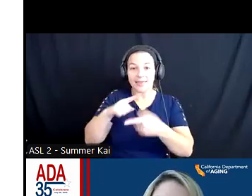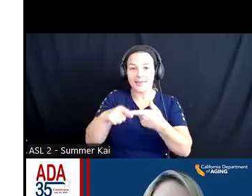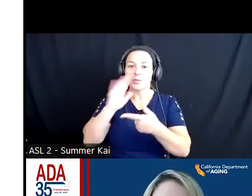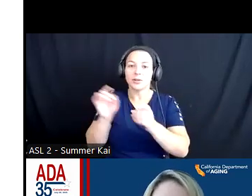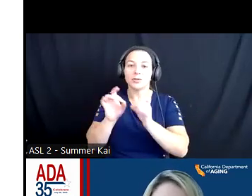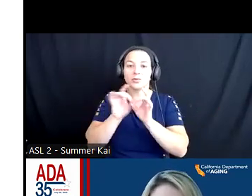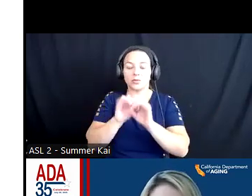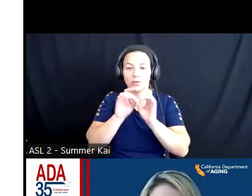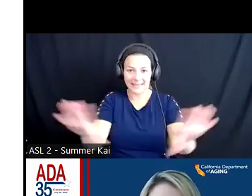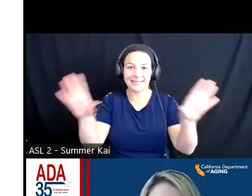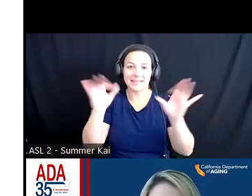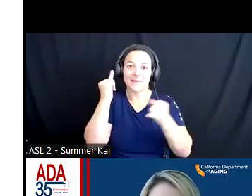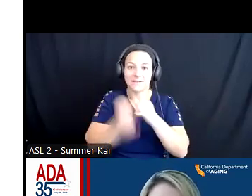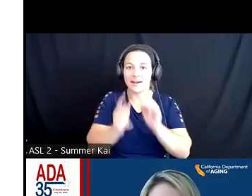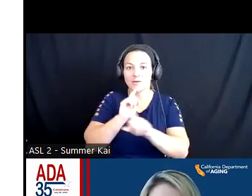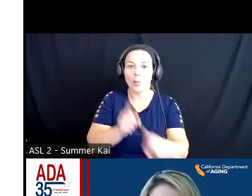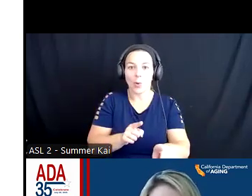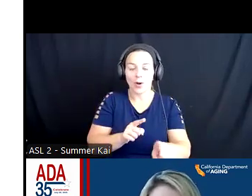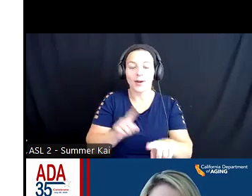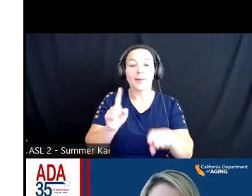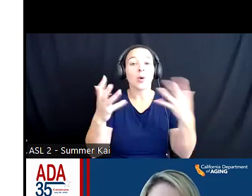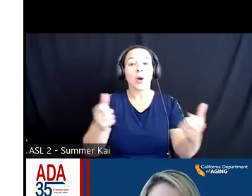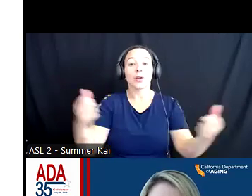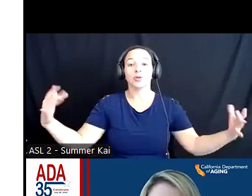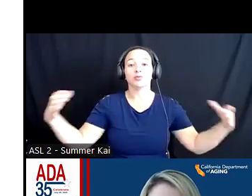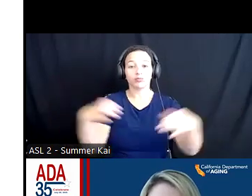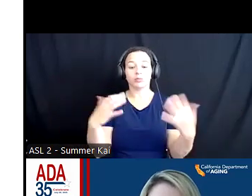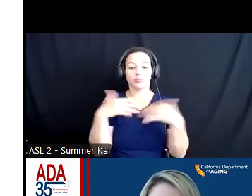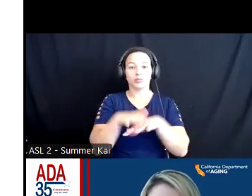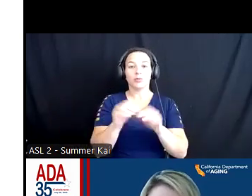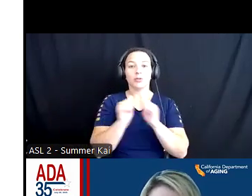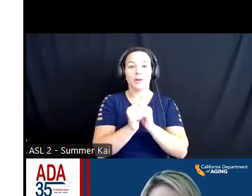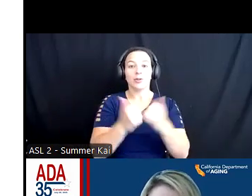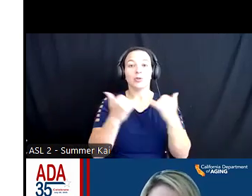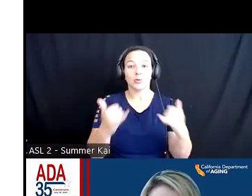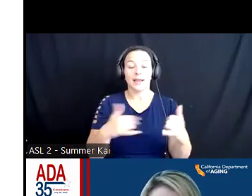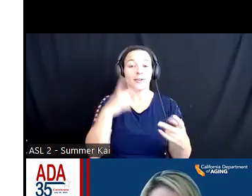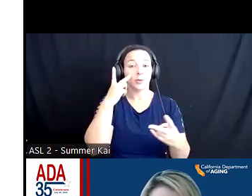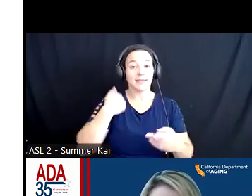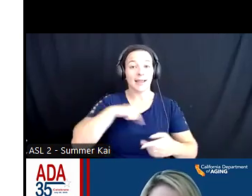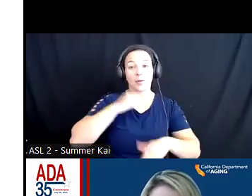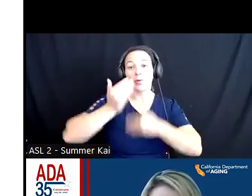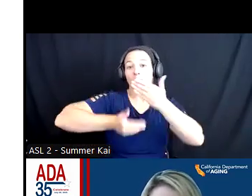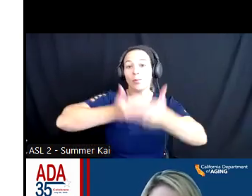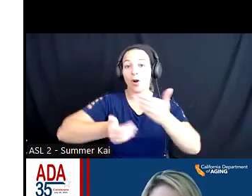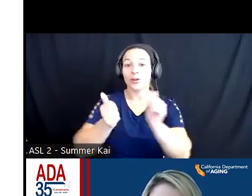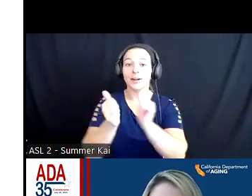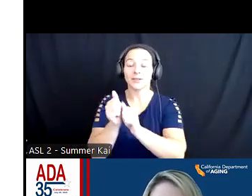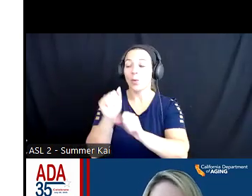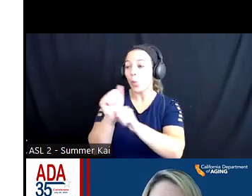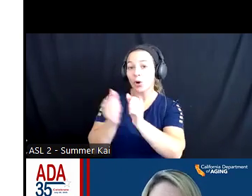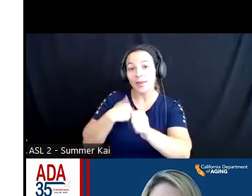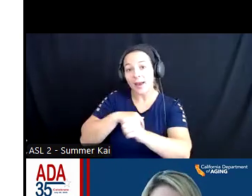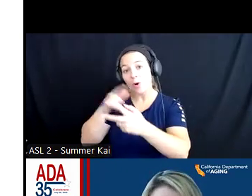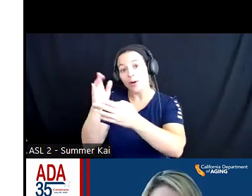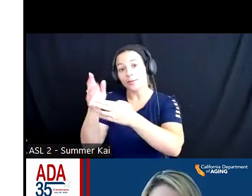report. But we wanted to bring everybody together today to get a look at our progress and the partners and the work to date so that